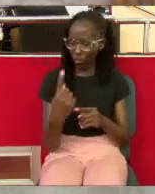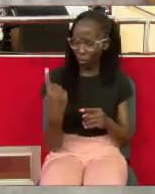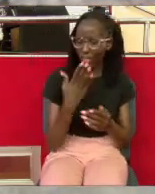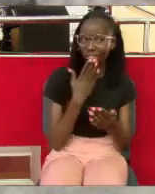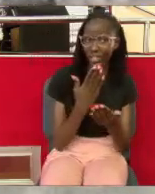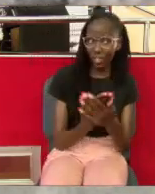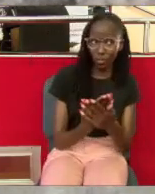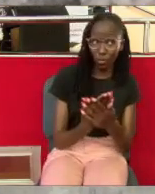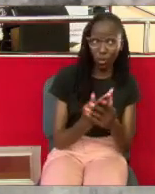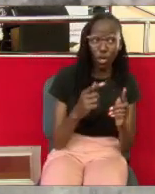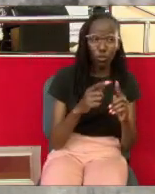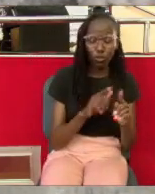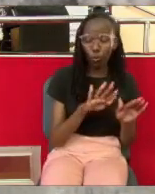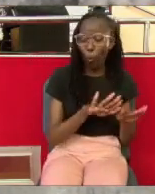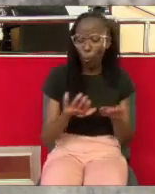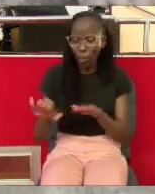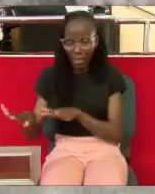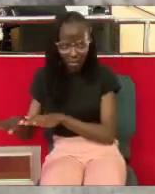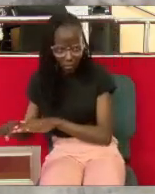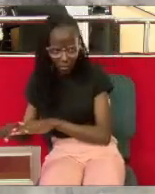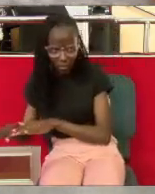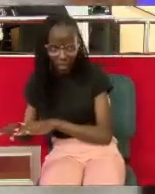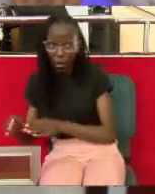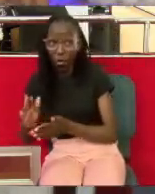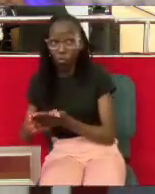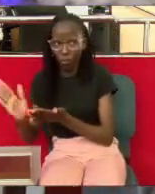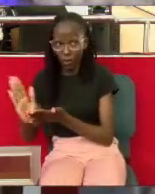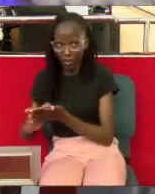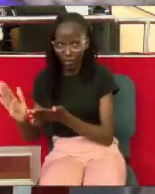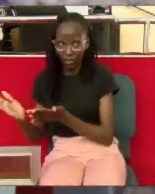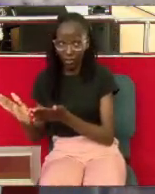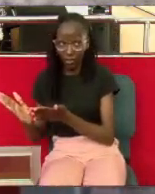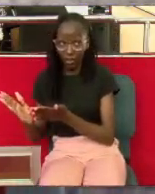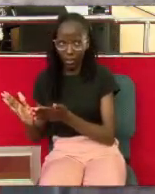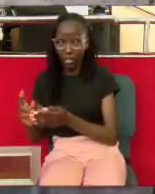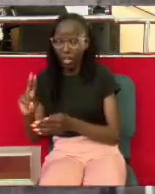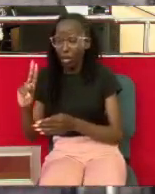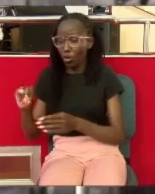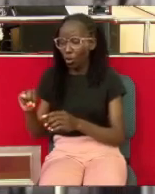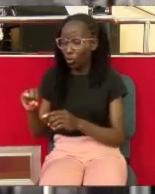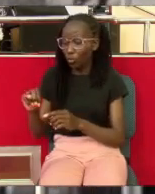asante. To a point of praise. Hadi mahali pa sifa. Which comes as a result of